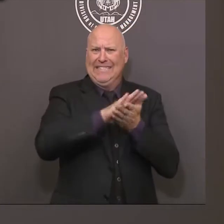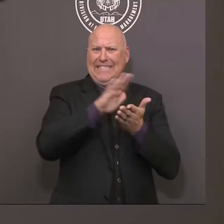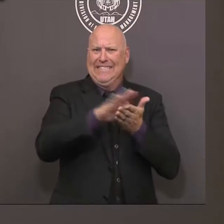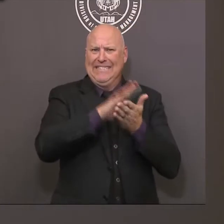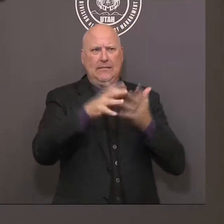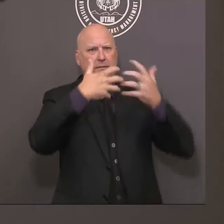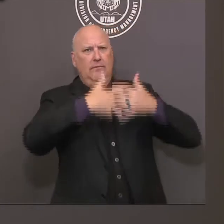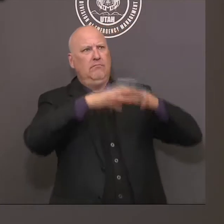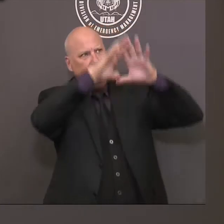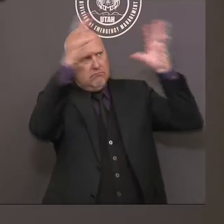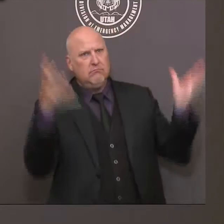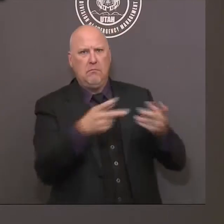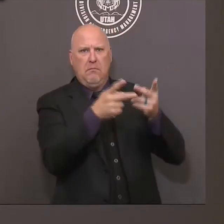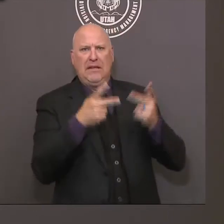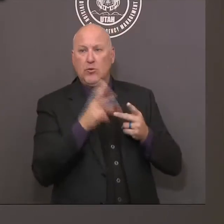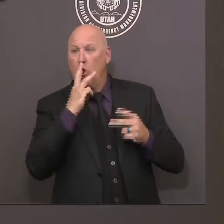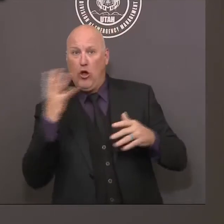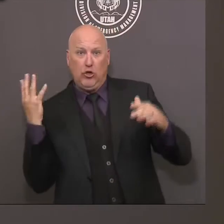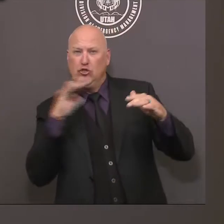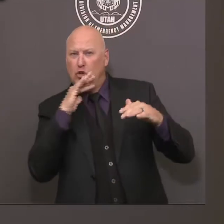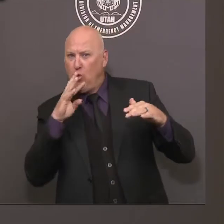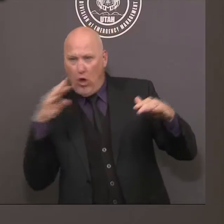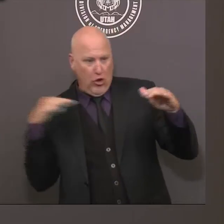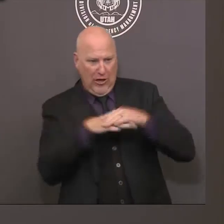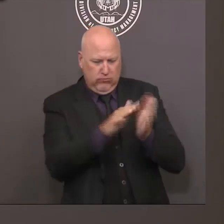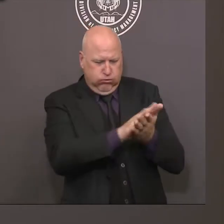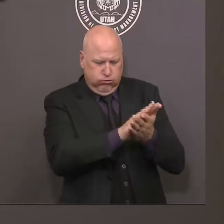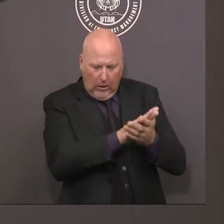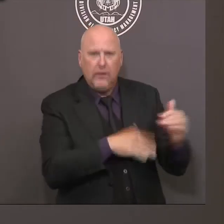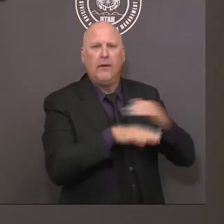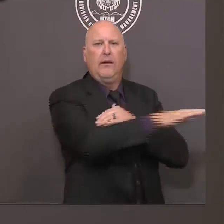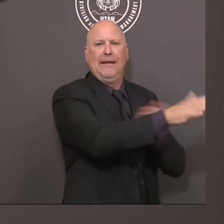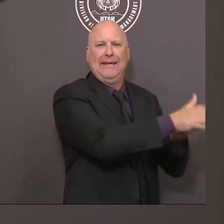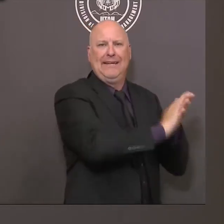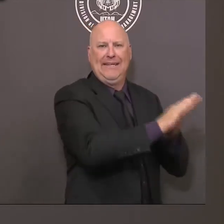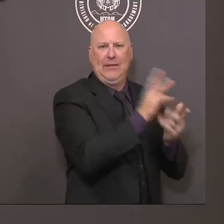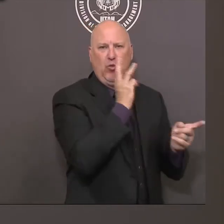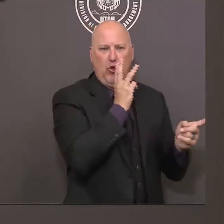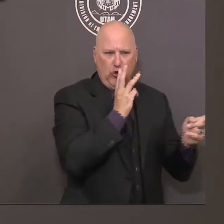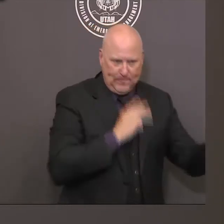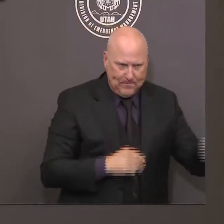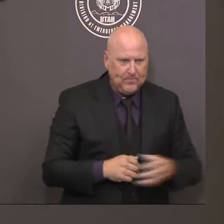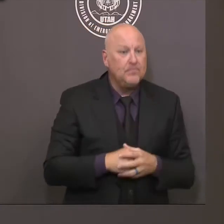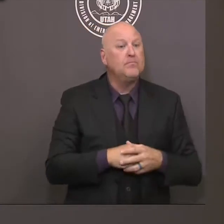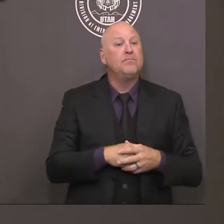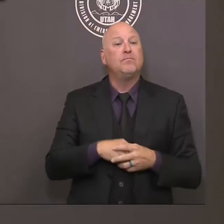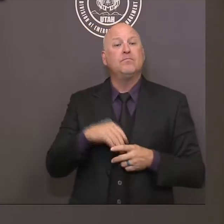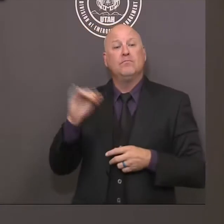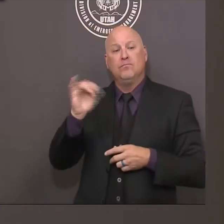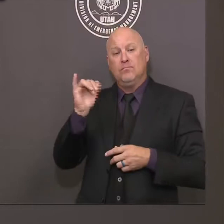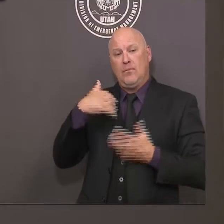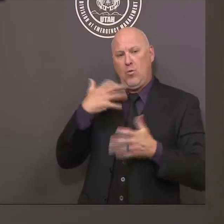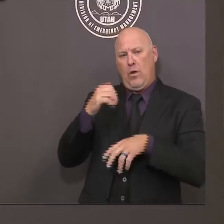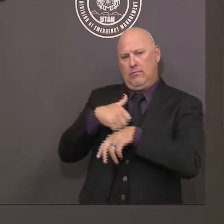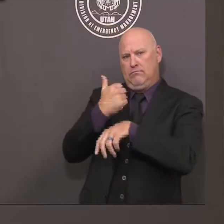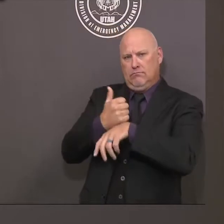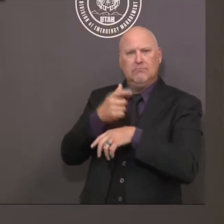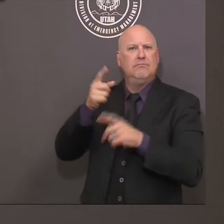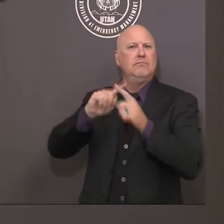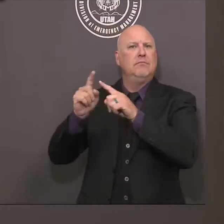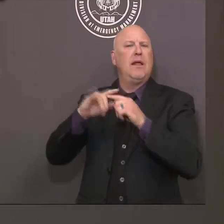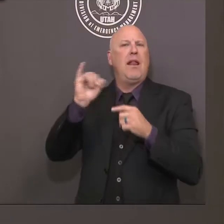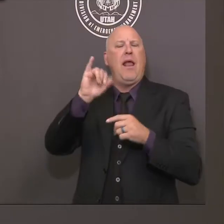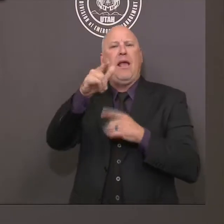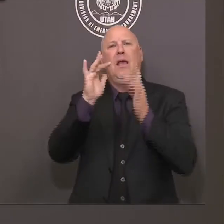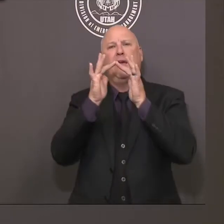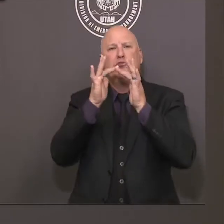down the cost of using federal funds are possibilities here. Broadband is a fifth area of focus and can help address social